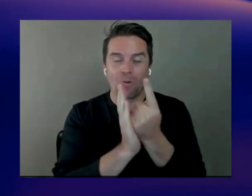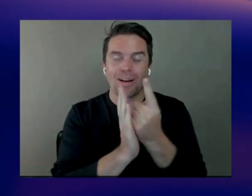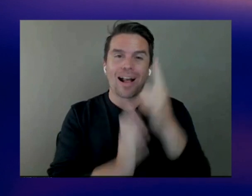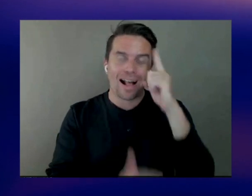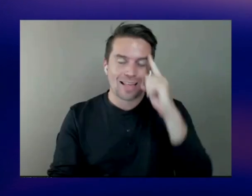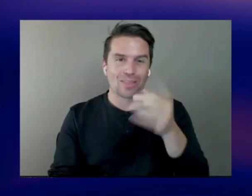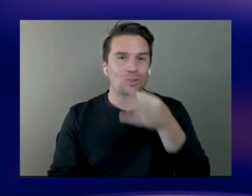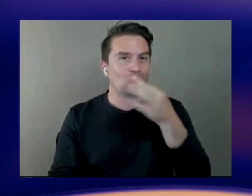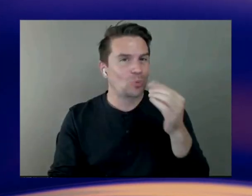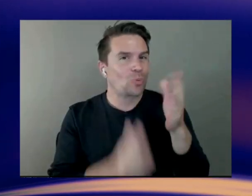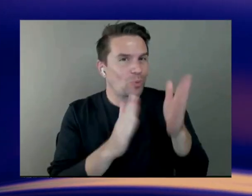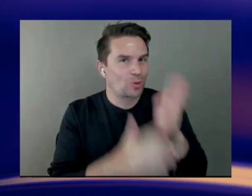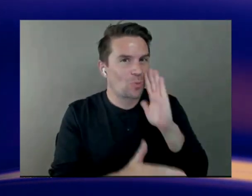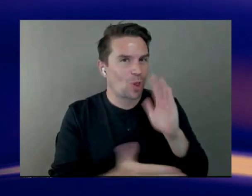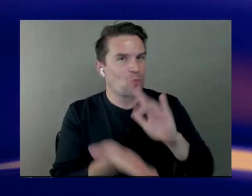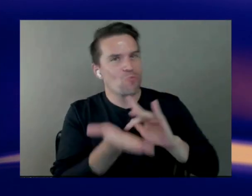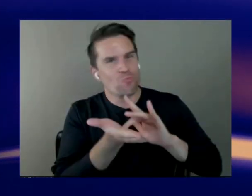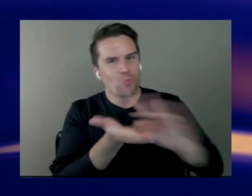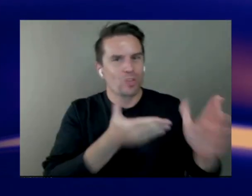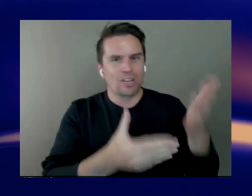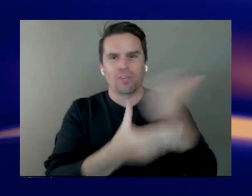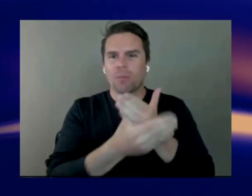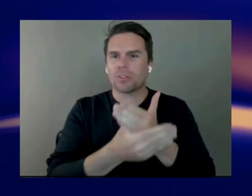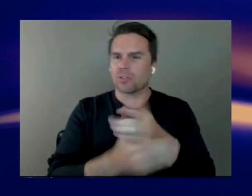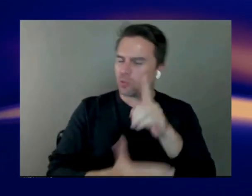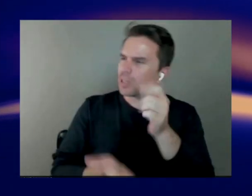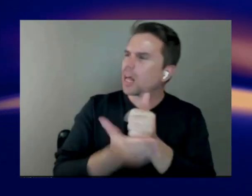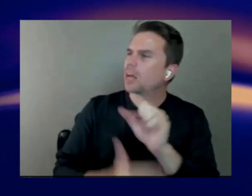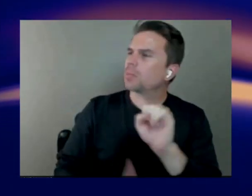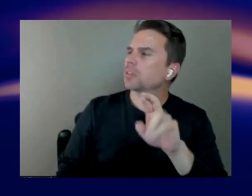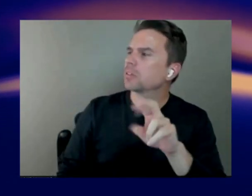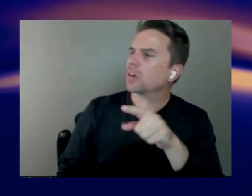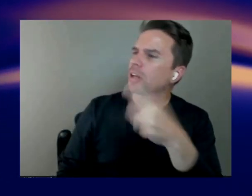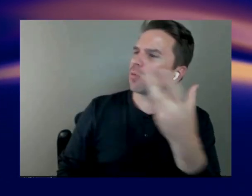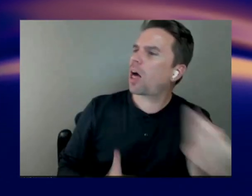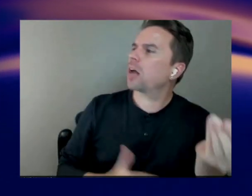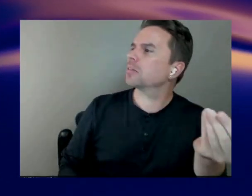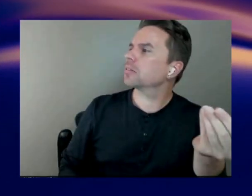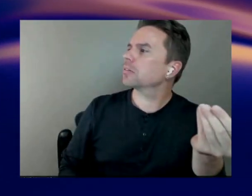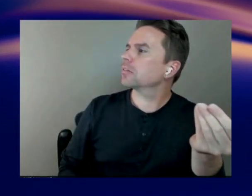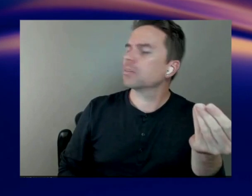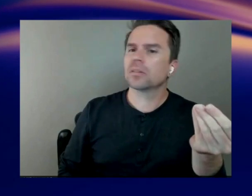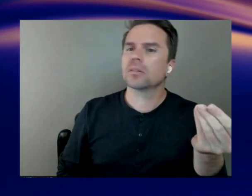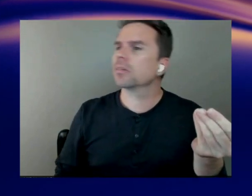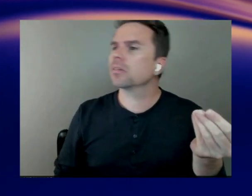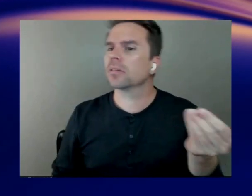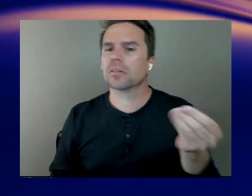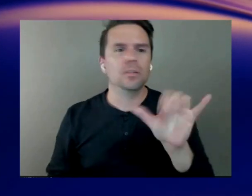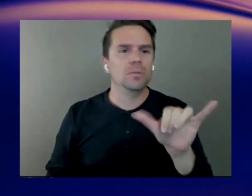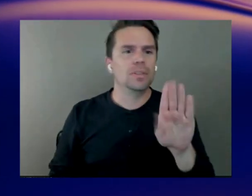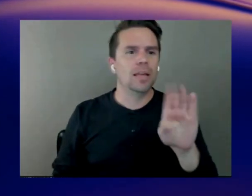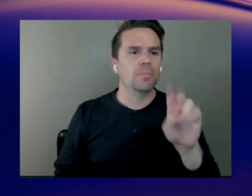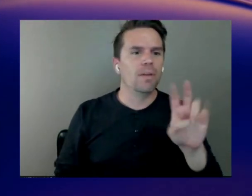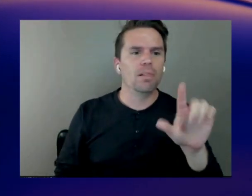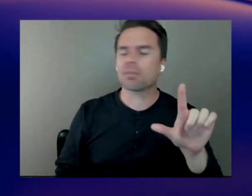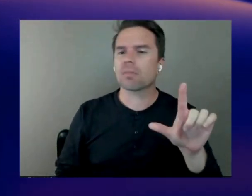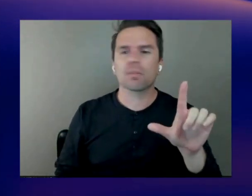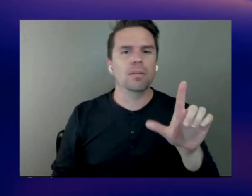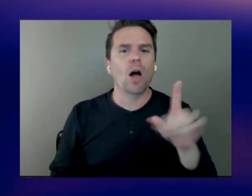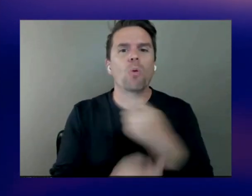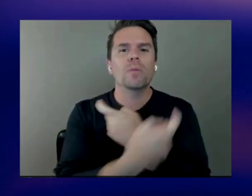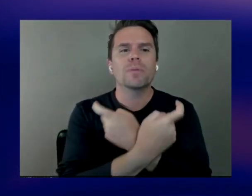chat. I'm not sure if it's regarding the certifications themselves. Did Or the Aaron power pay hour? for this? Did he pay for